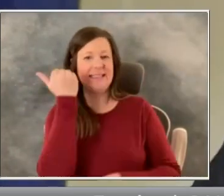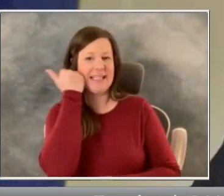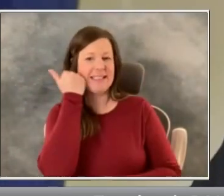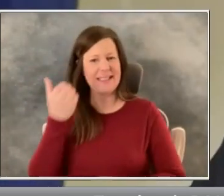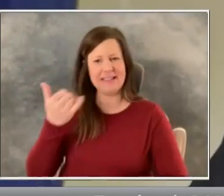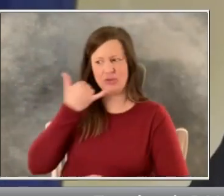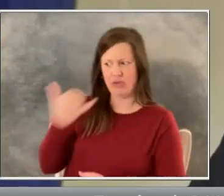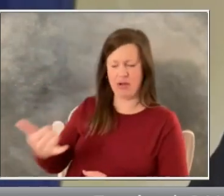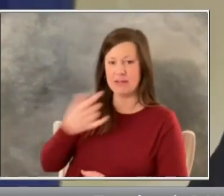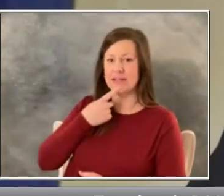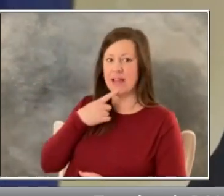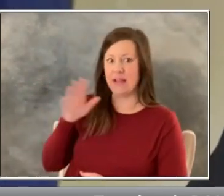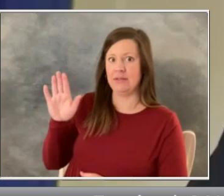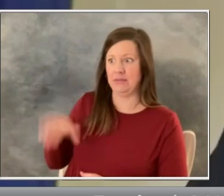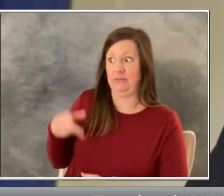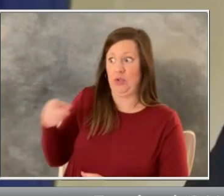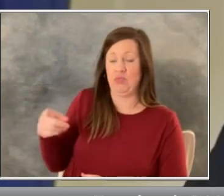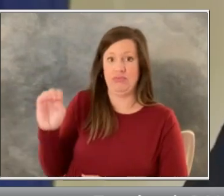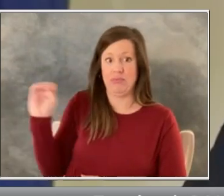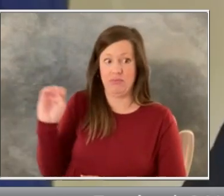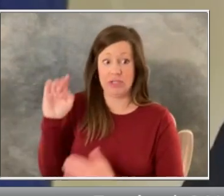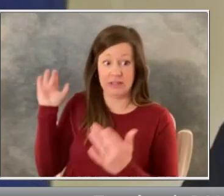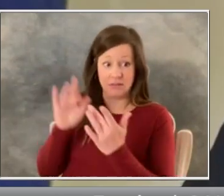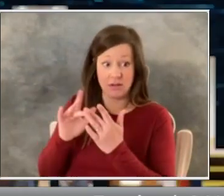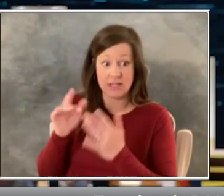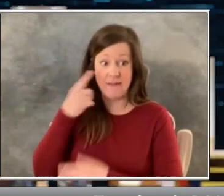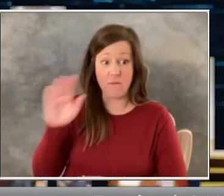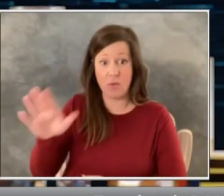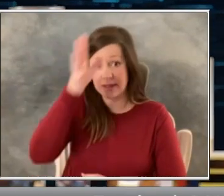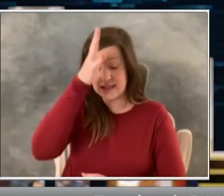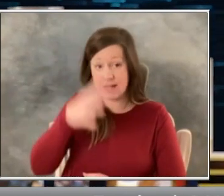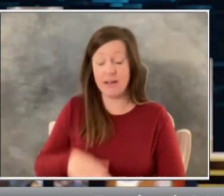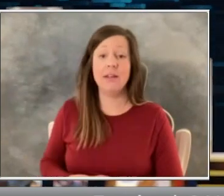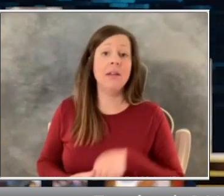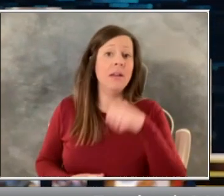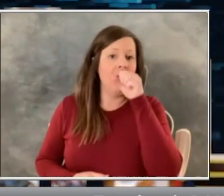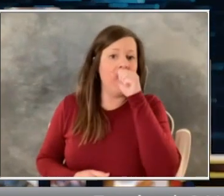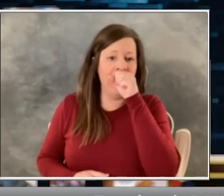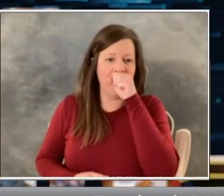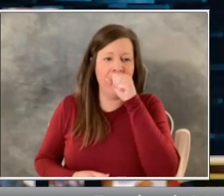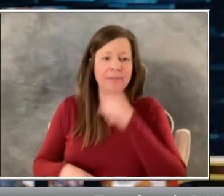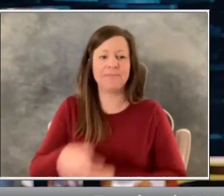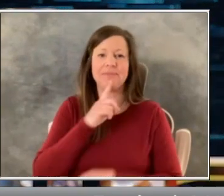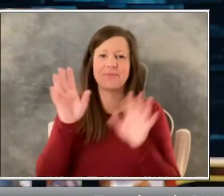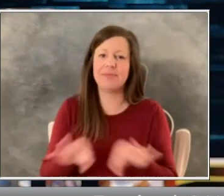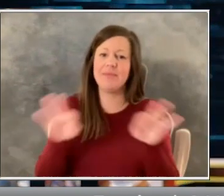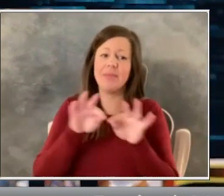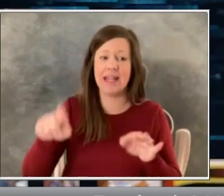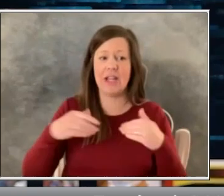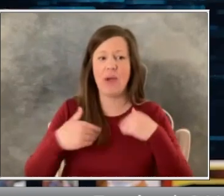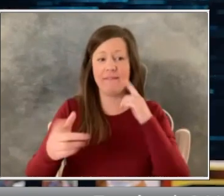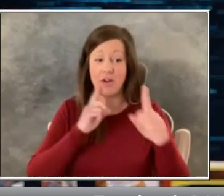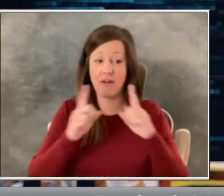says, you are the emergency contact for your dad, and we want to have a conversation with you about his health. They